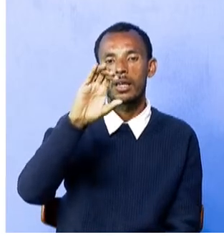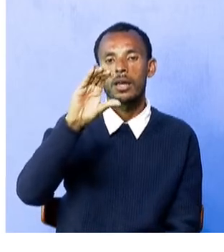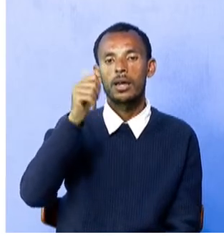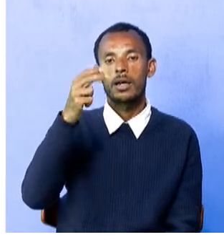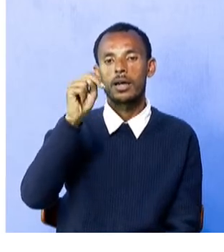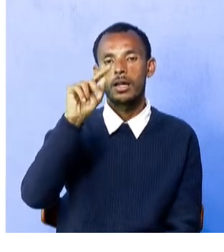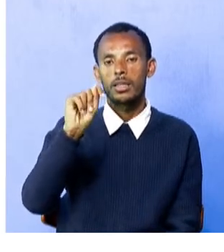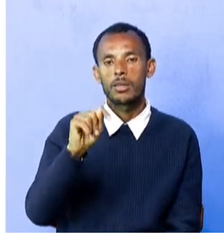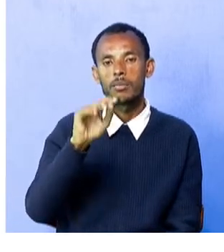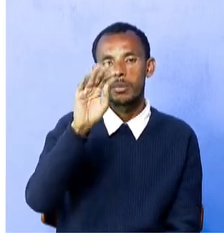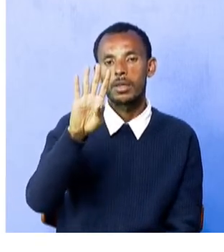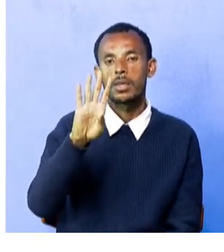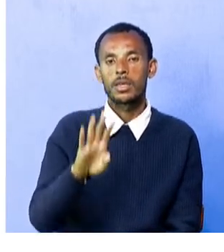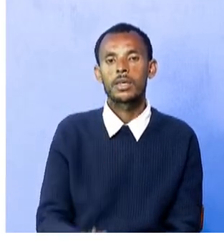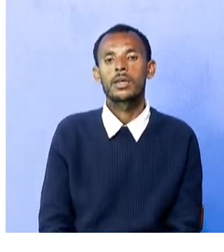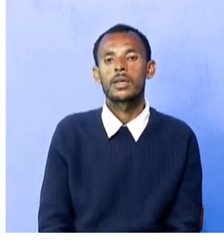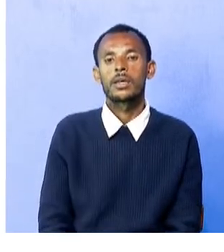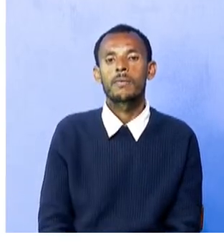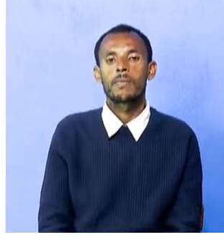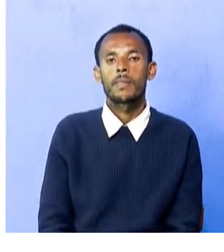In choice B,